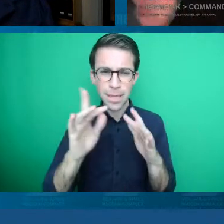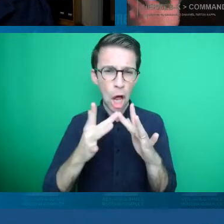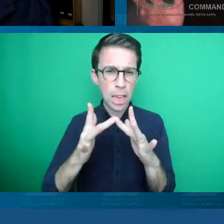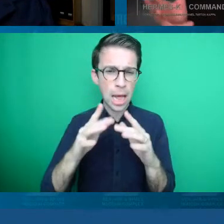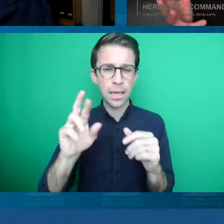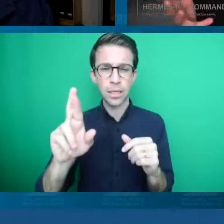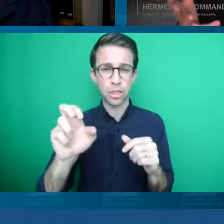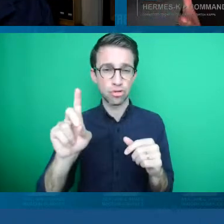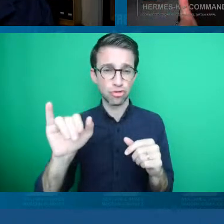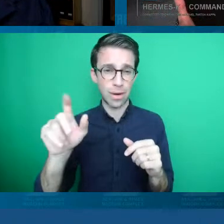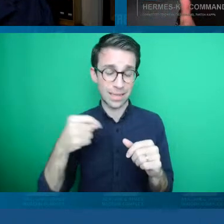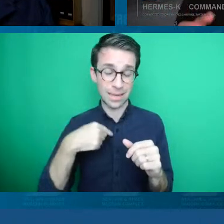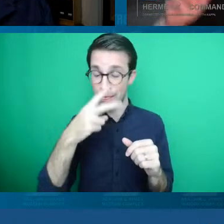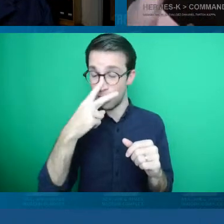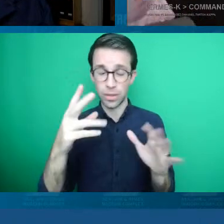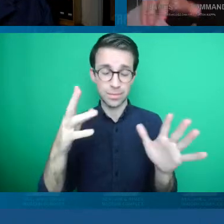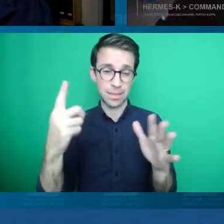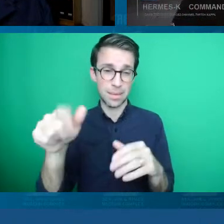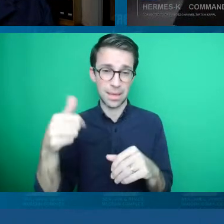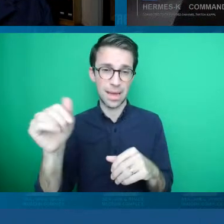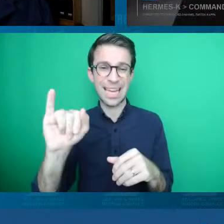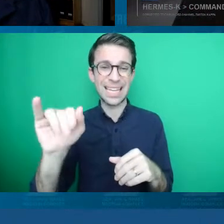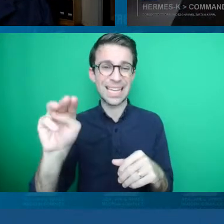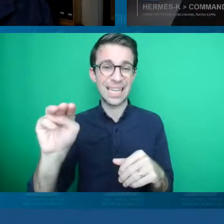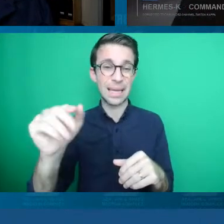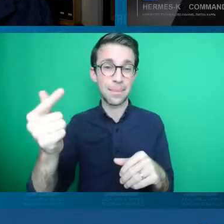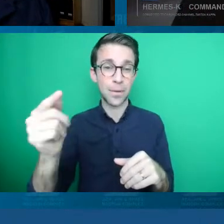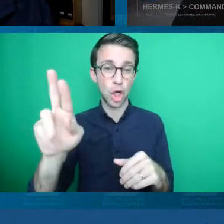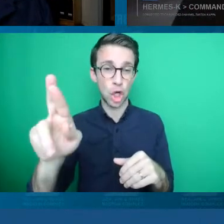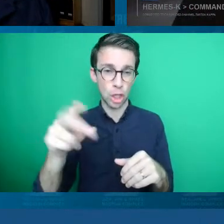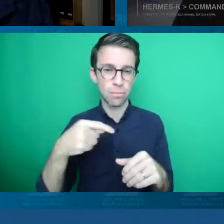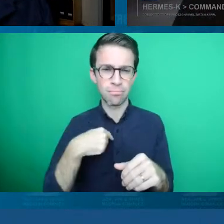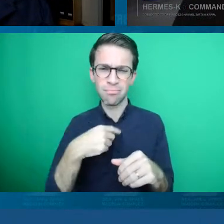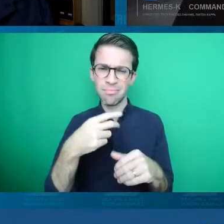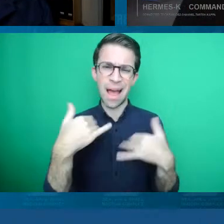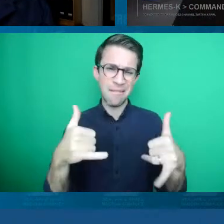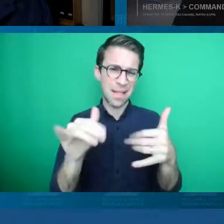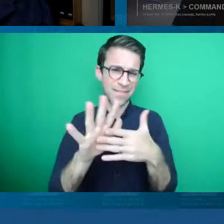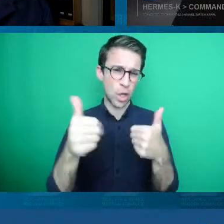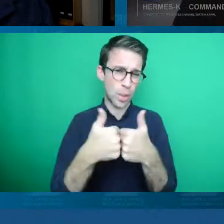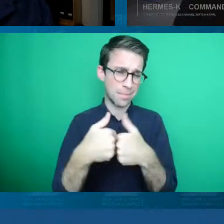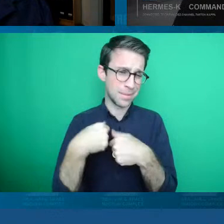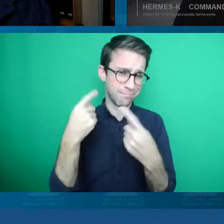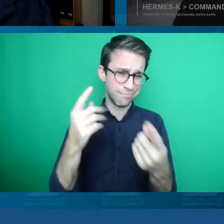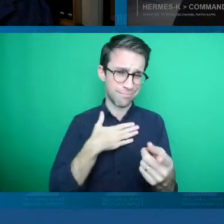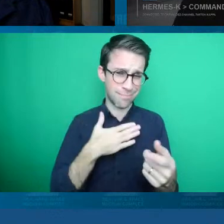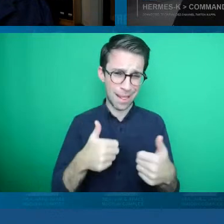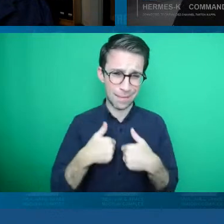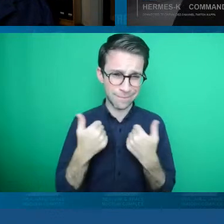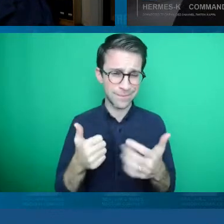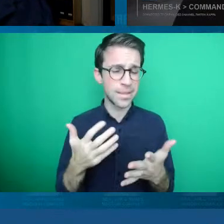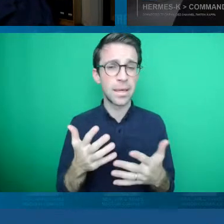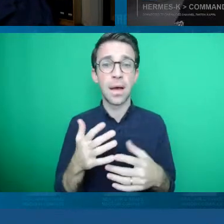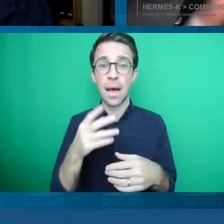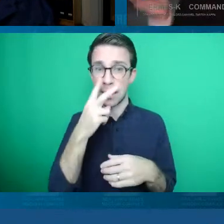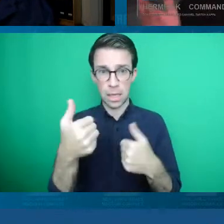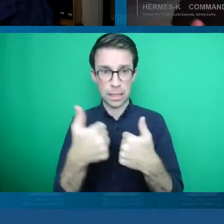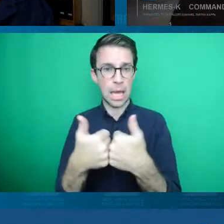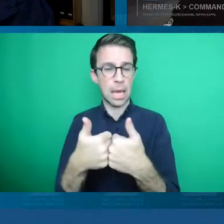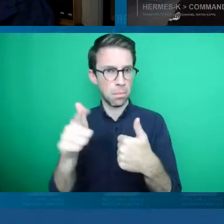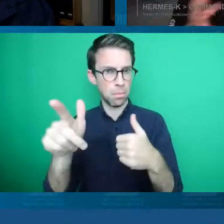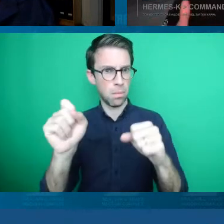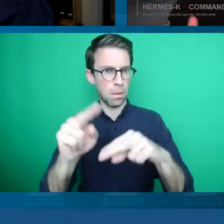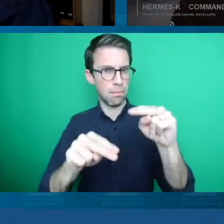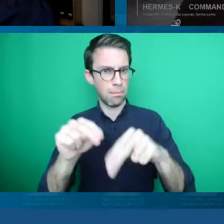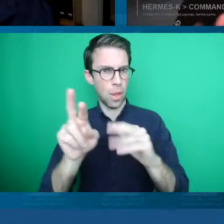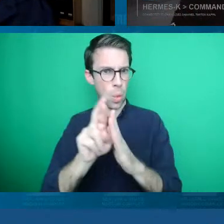Reddit or something. I think it was Imgur. And I saw this picture of this game. And I've played video games my entire life. And I saw this game where you got to build rockets. And I've always loved